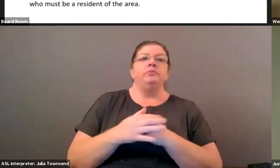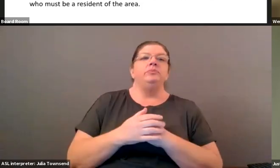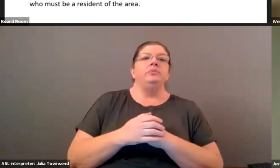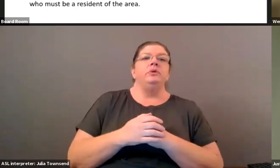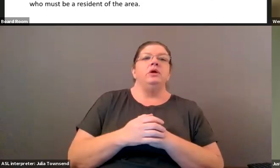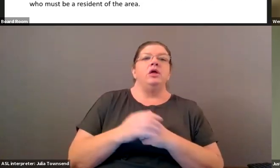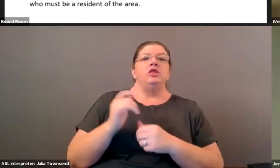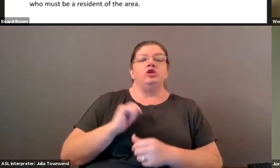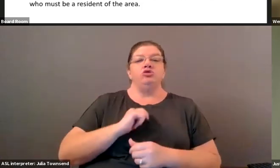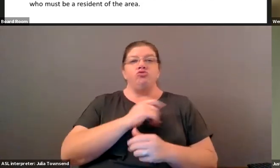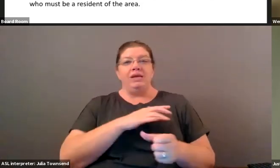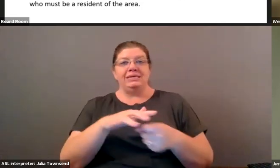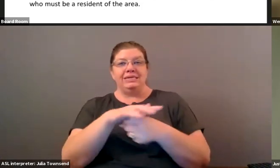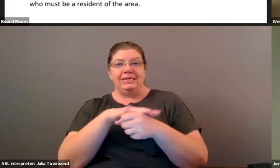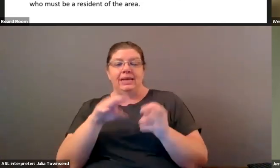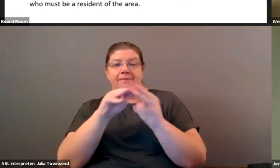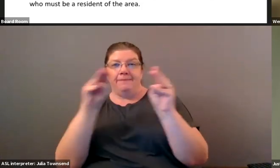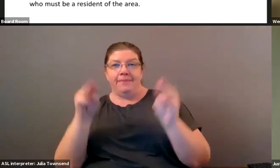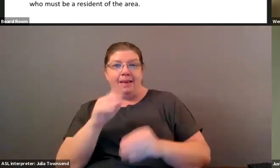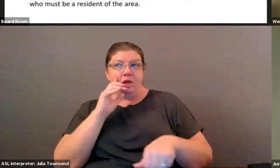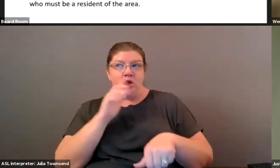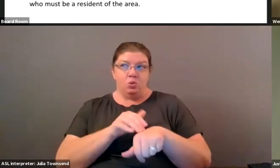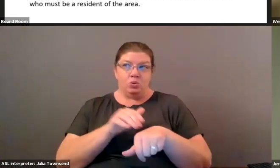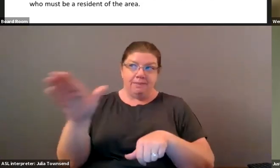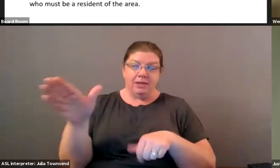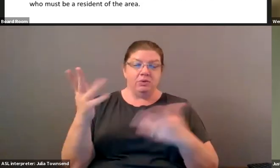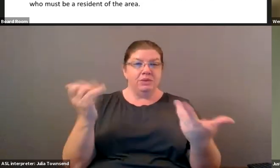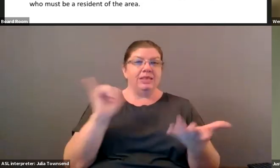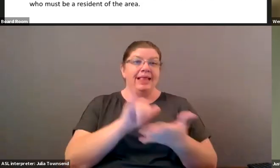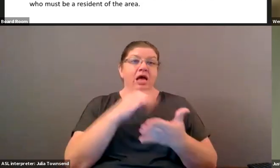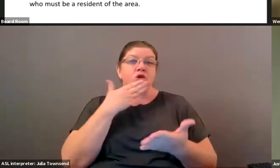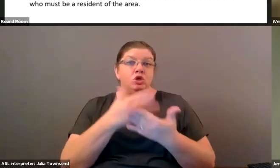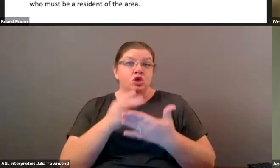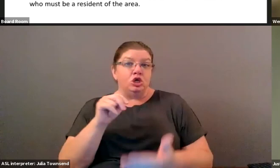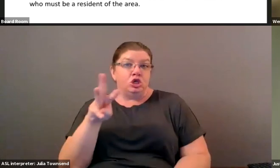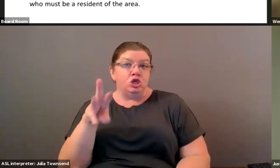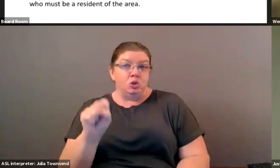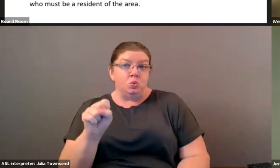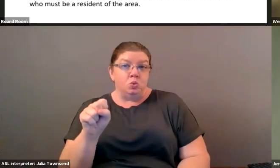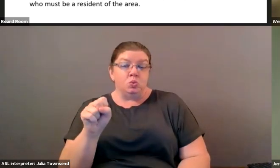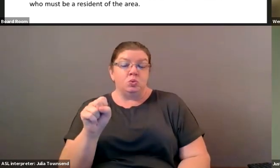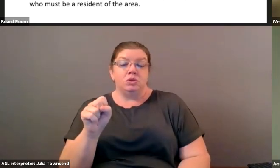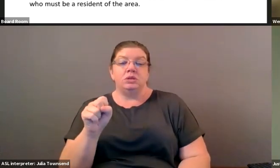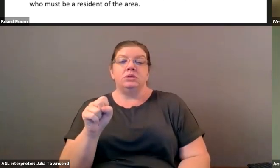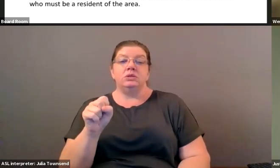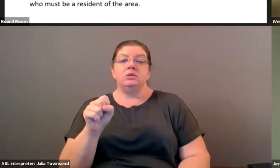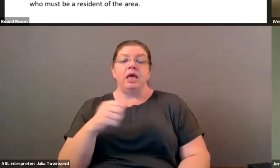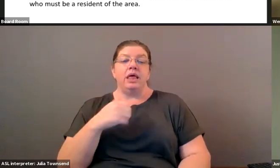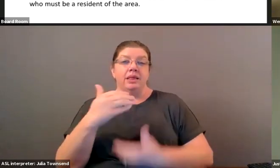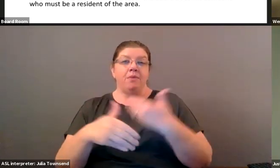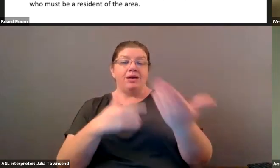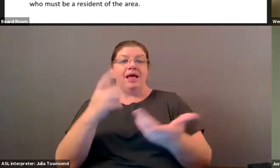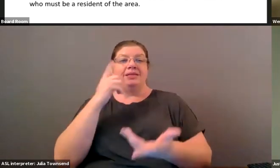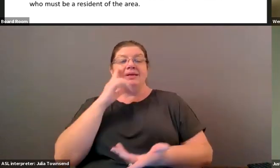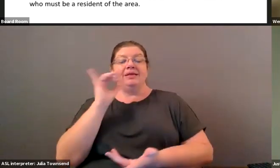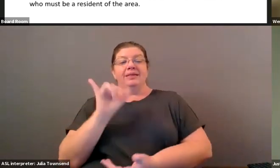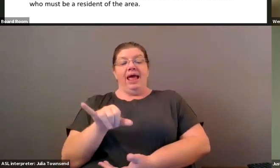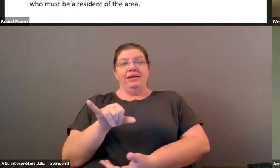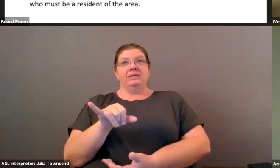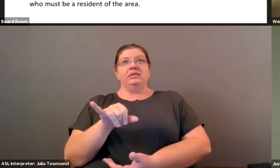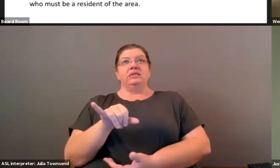the trustee area map that you submit to them. So that's good news in this process. And I think just a response